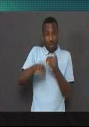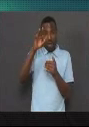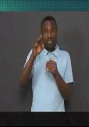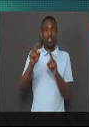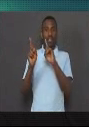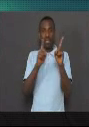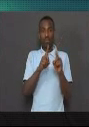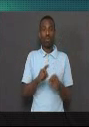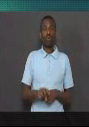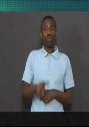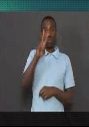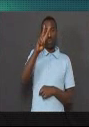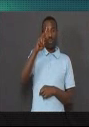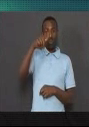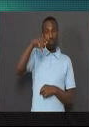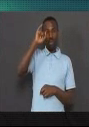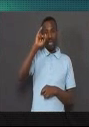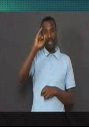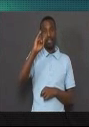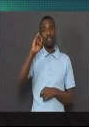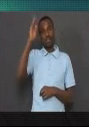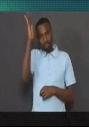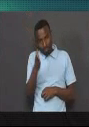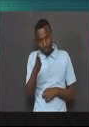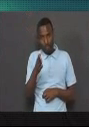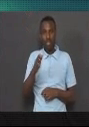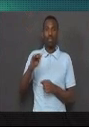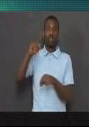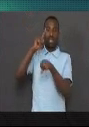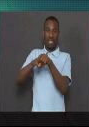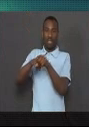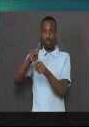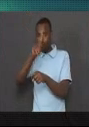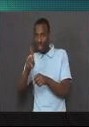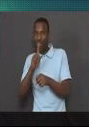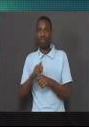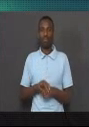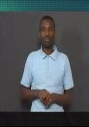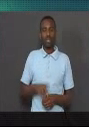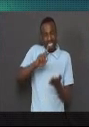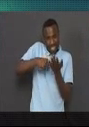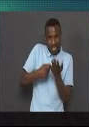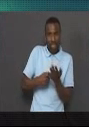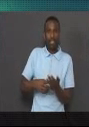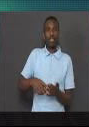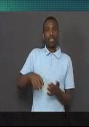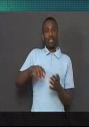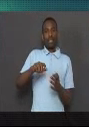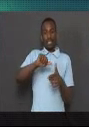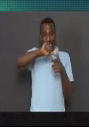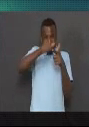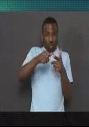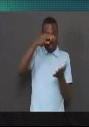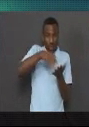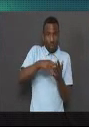2 pi by the time period. Therefore, the angular frequency is